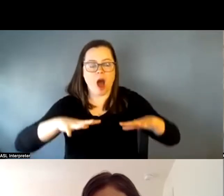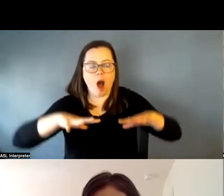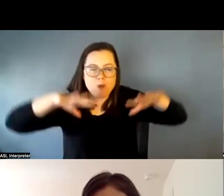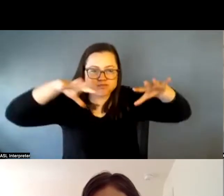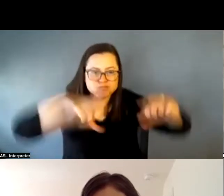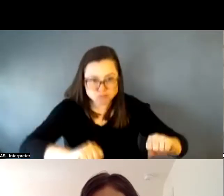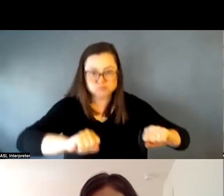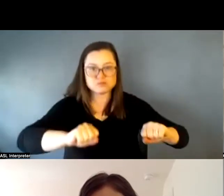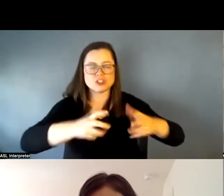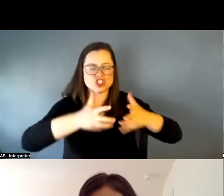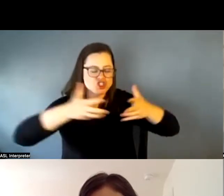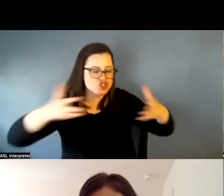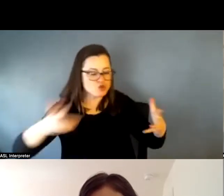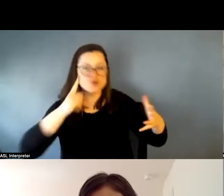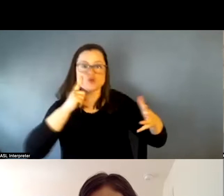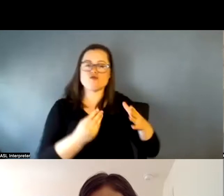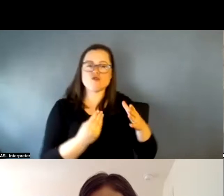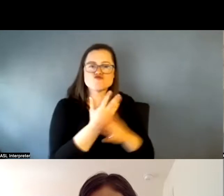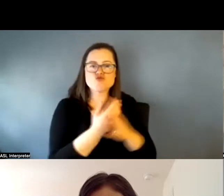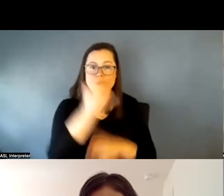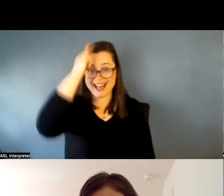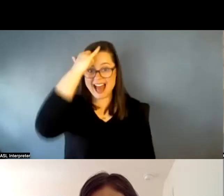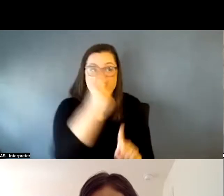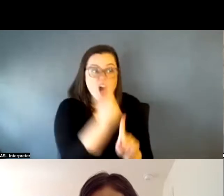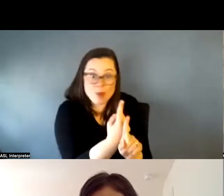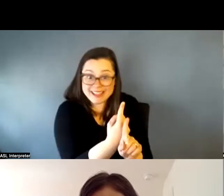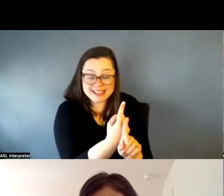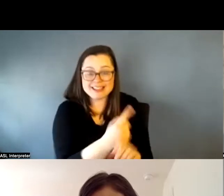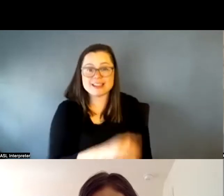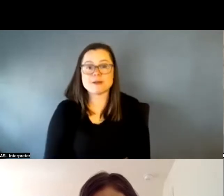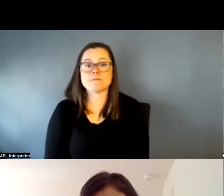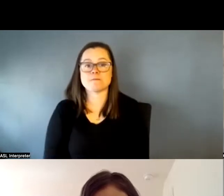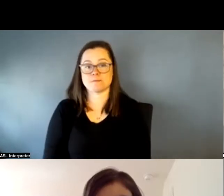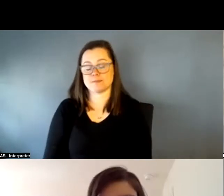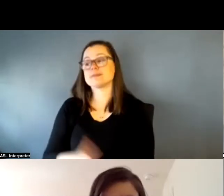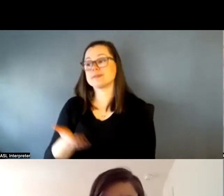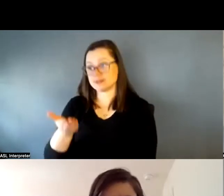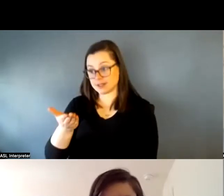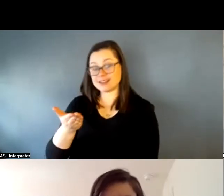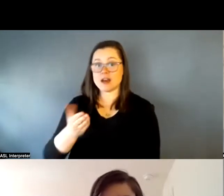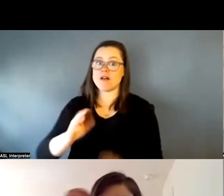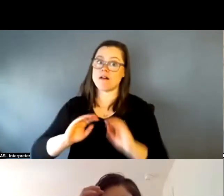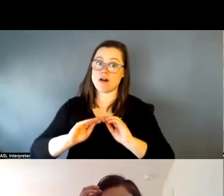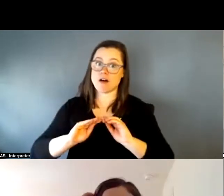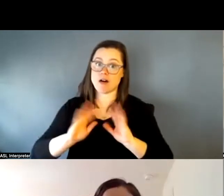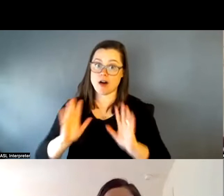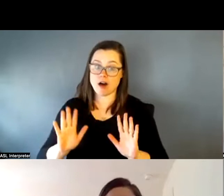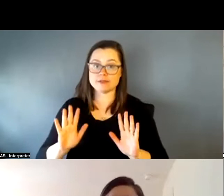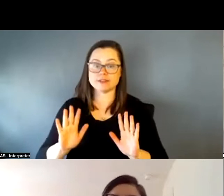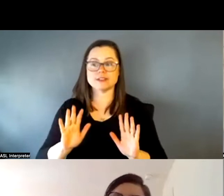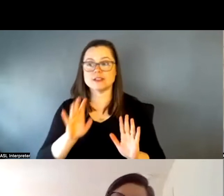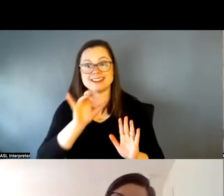cattle alone. So yeah, and that obviously really